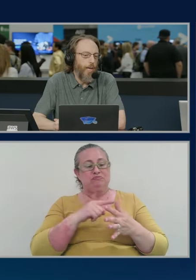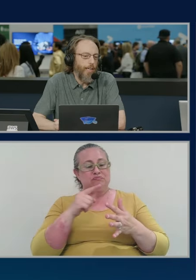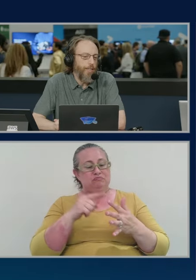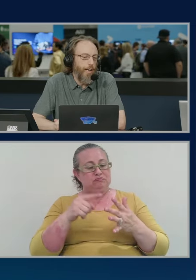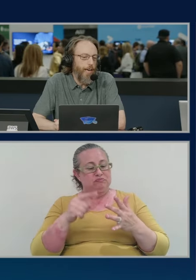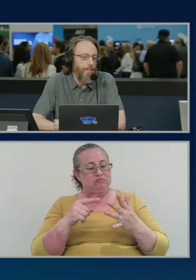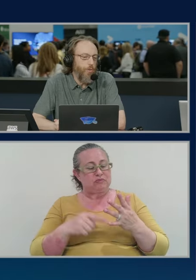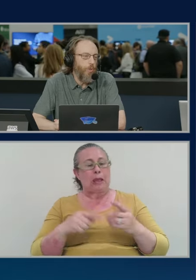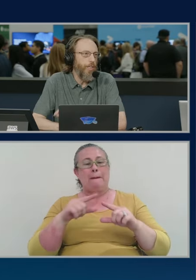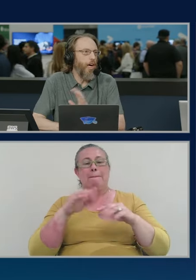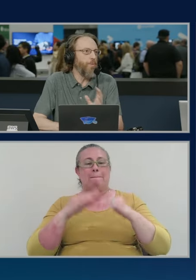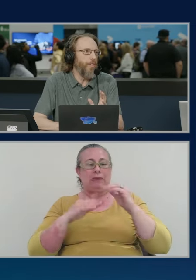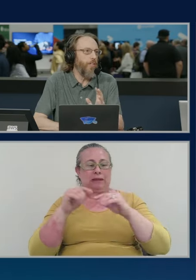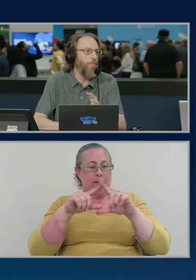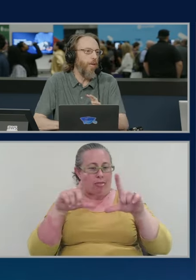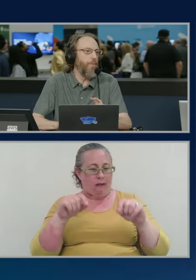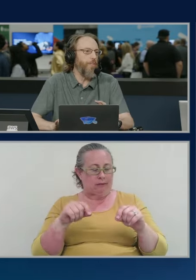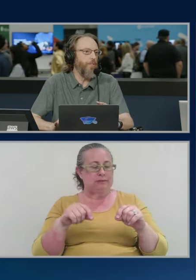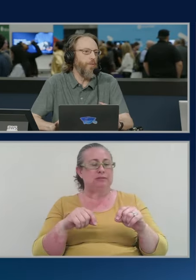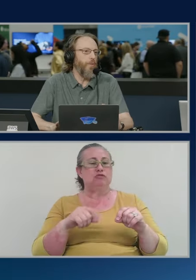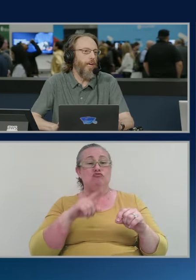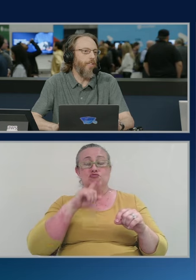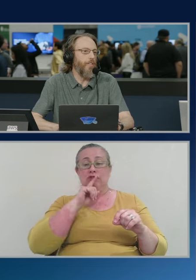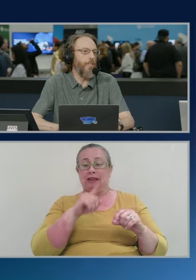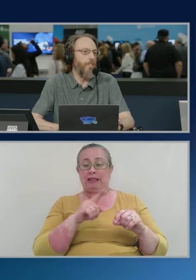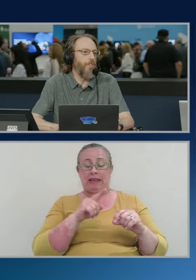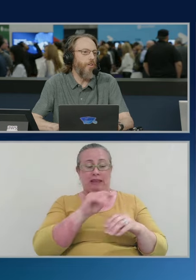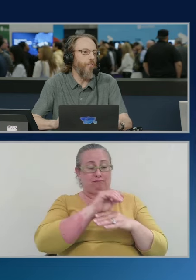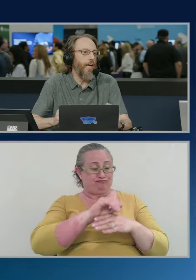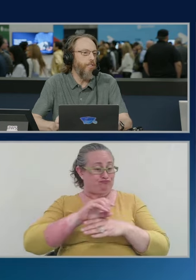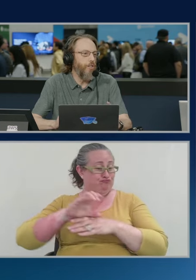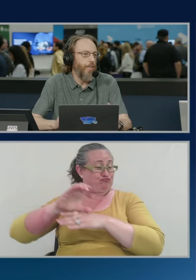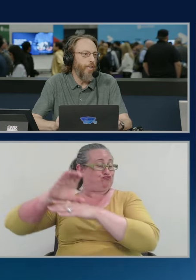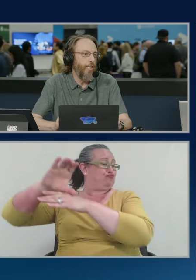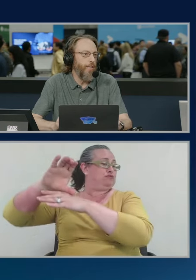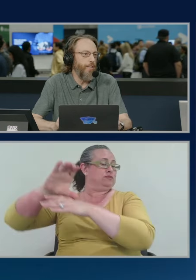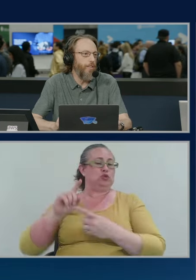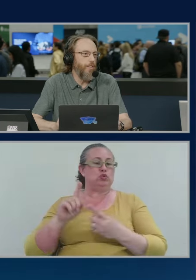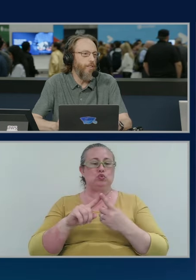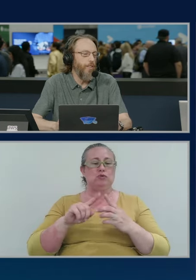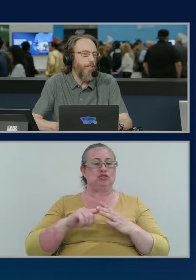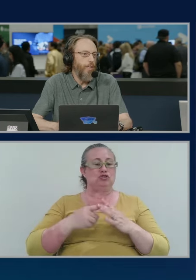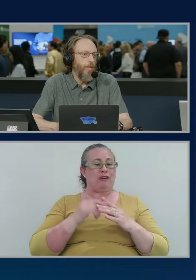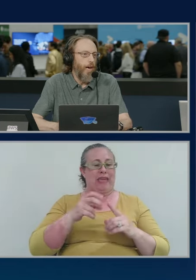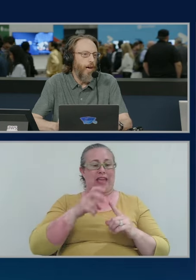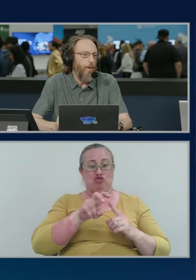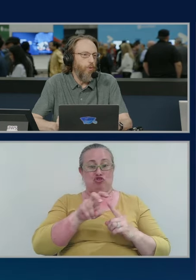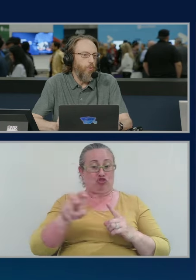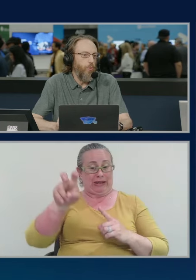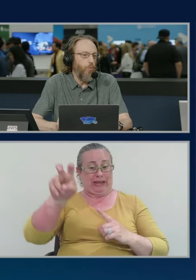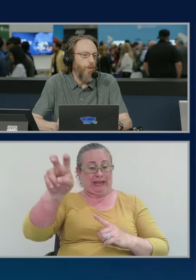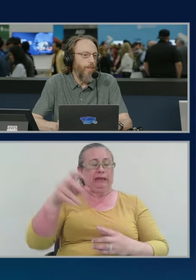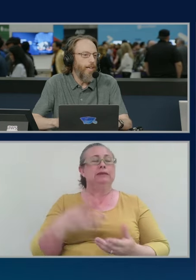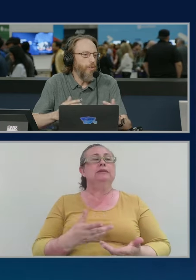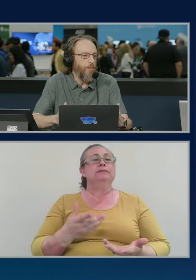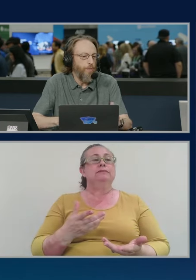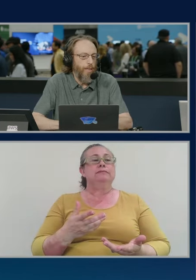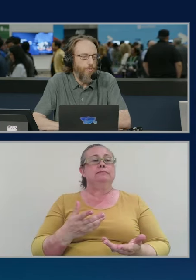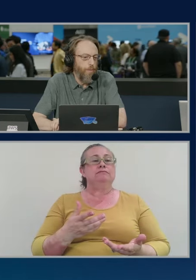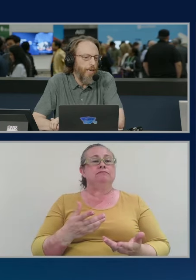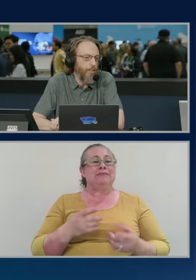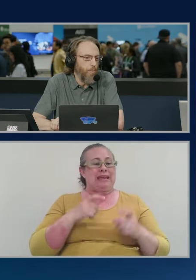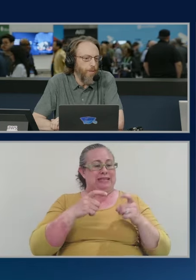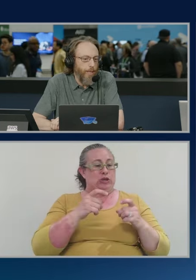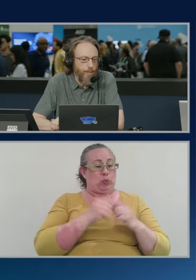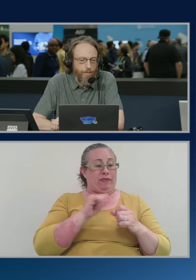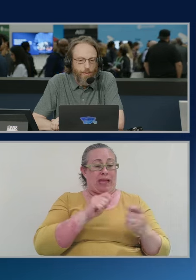building blocks and really upskill and be able to start that journey and deal with that transformation